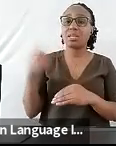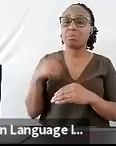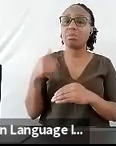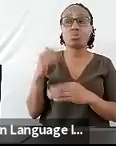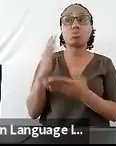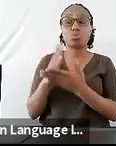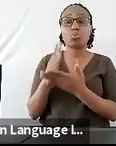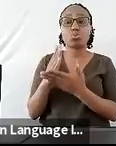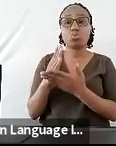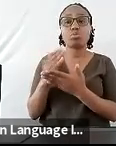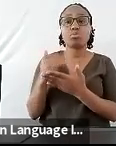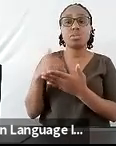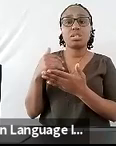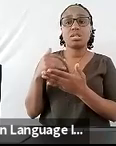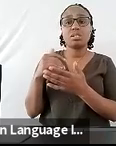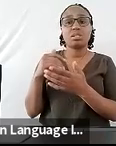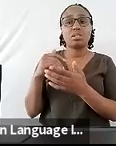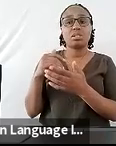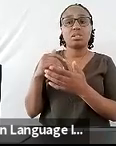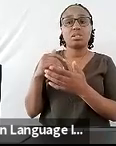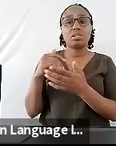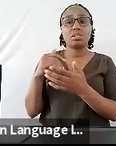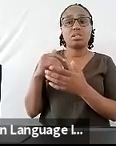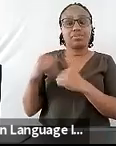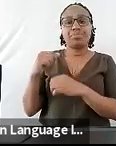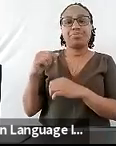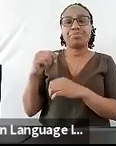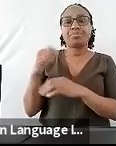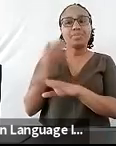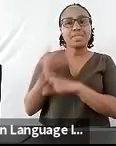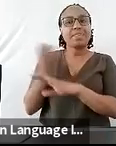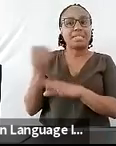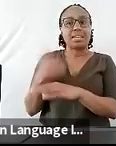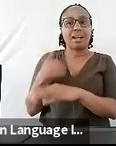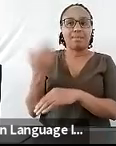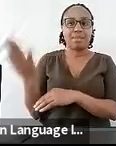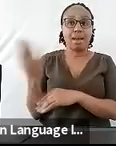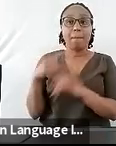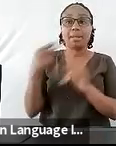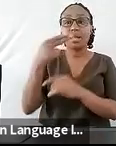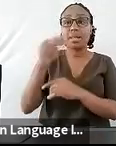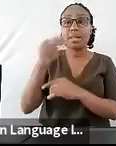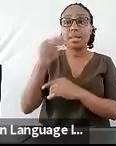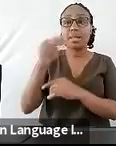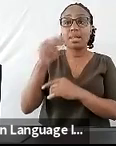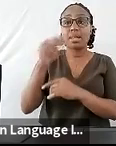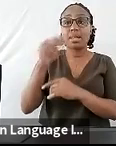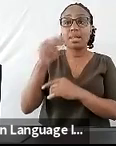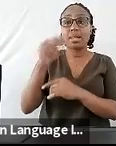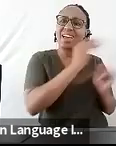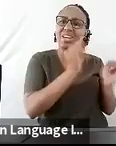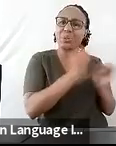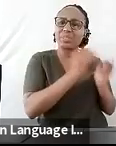of difficulty, but the Haiti that's in the popular culture is not the complete